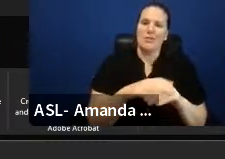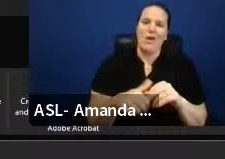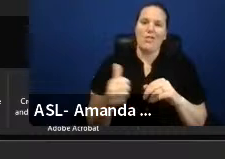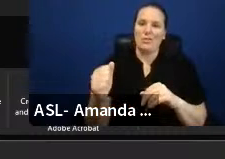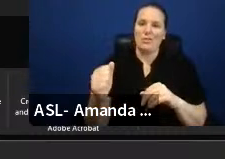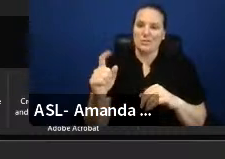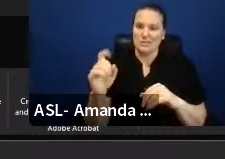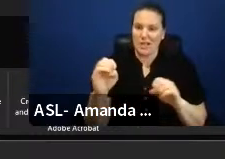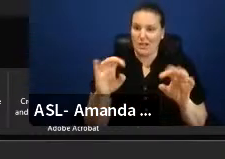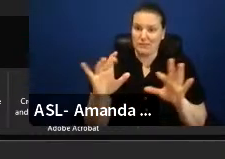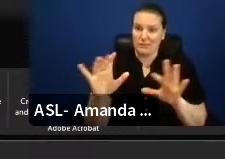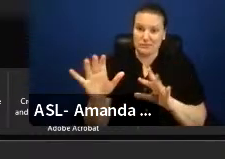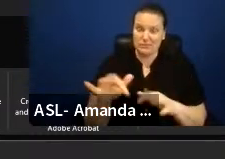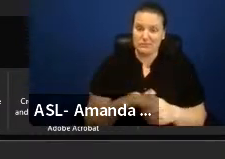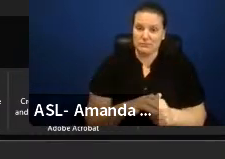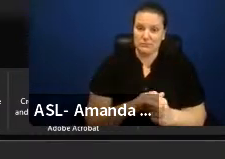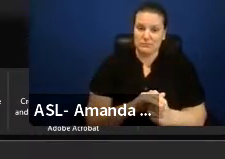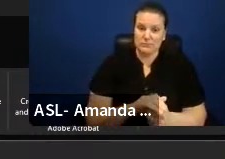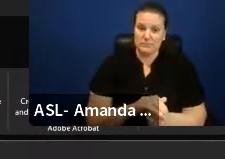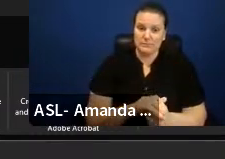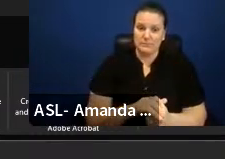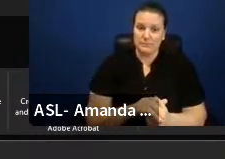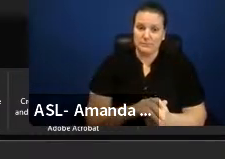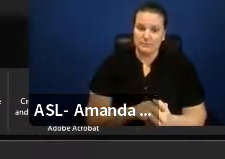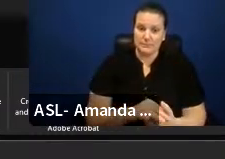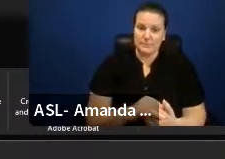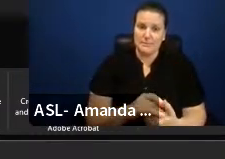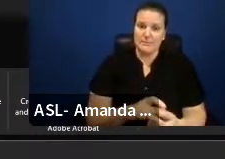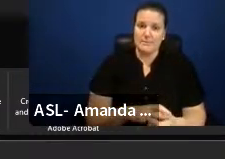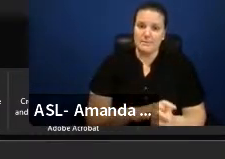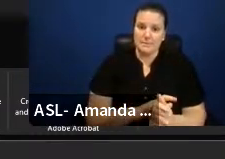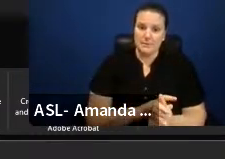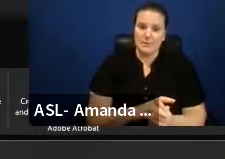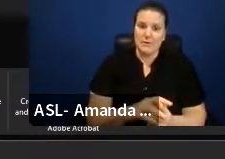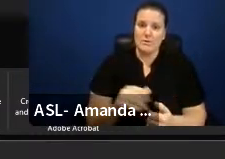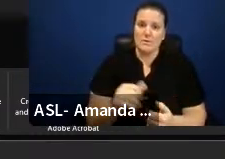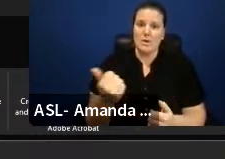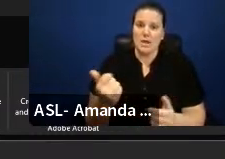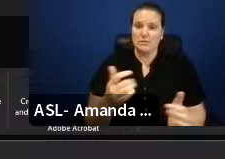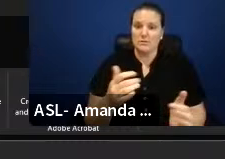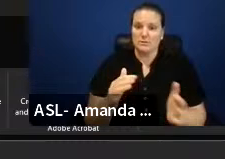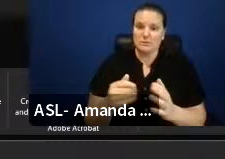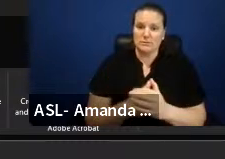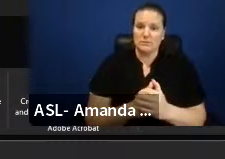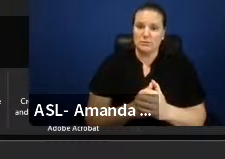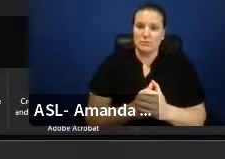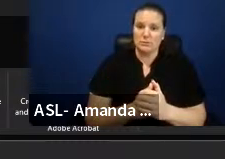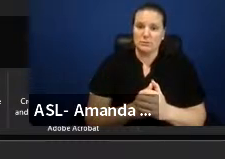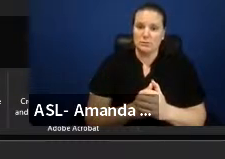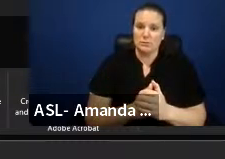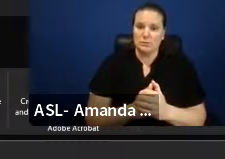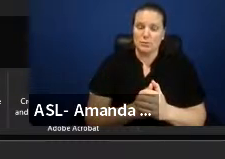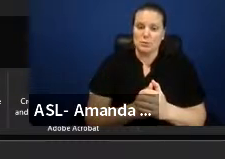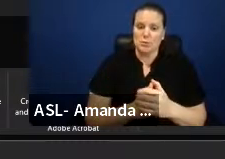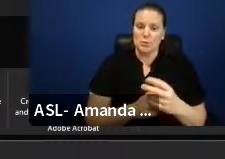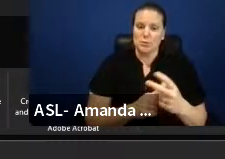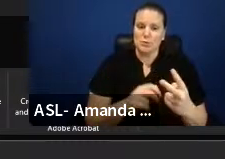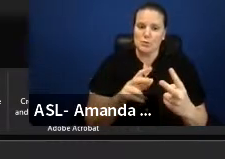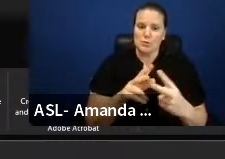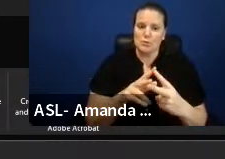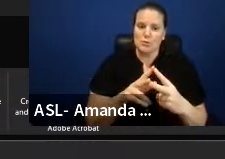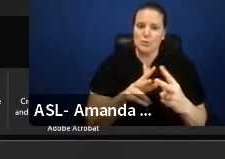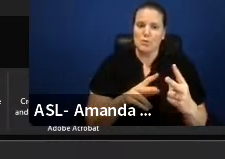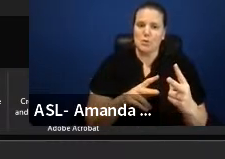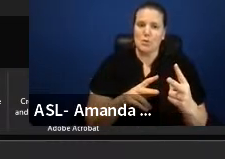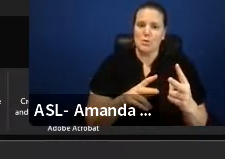be an option. Super fun. Well, for somebody else. 2 points. Two Yeah. points. One, I wouldn't hesitate to